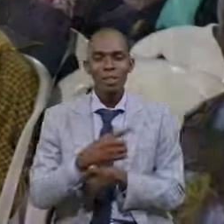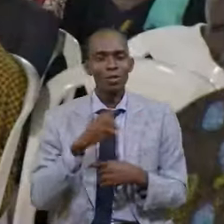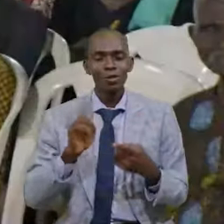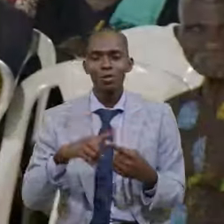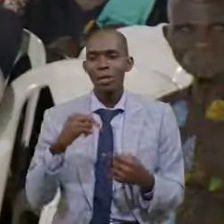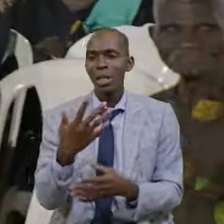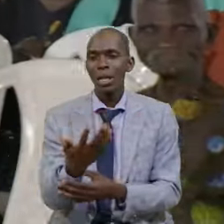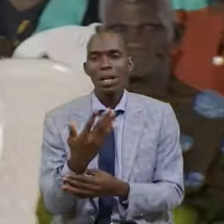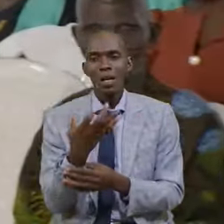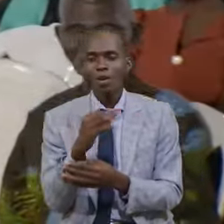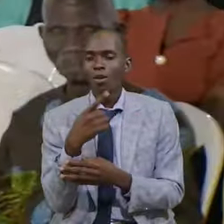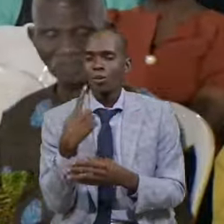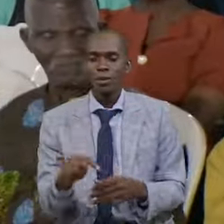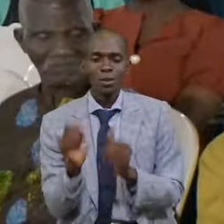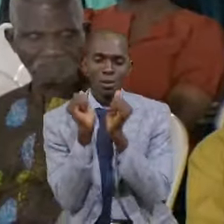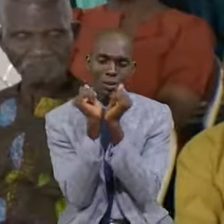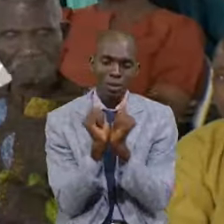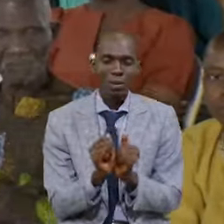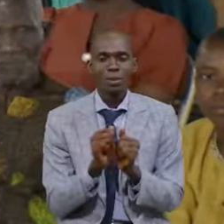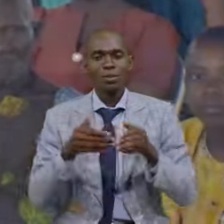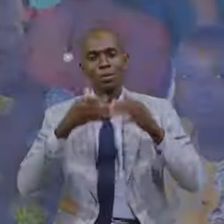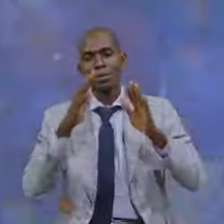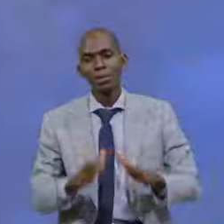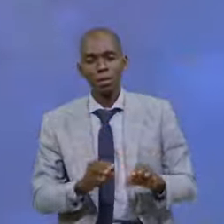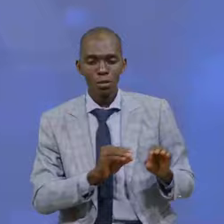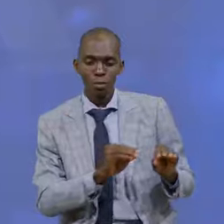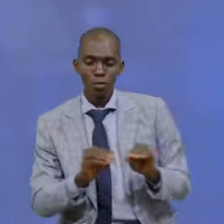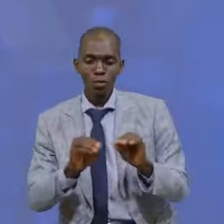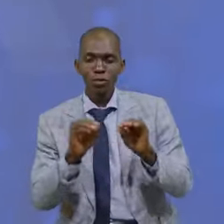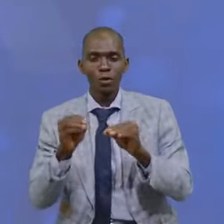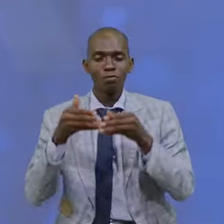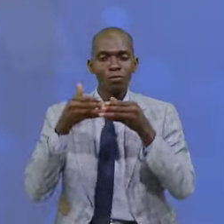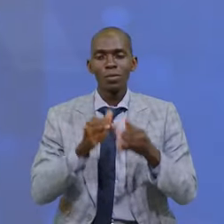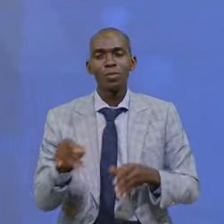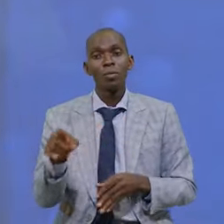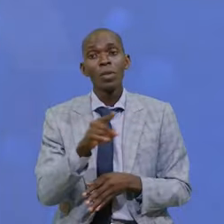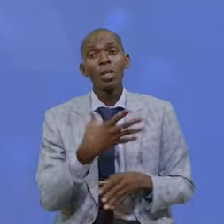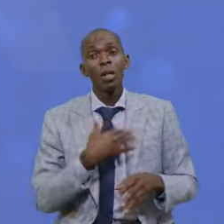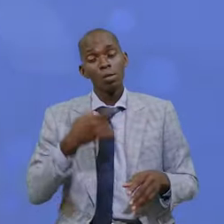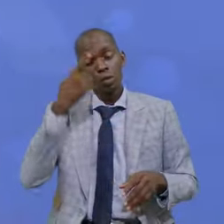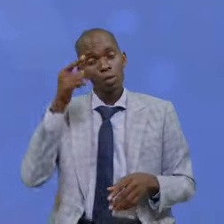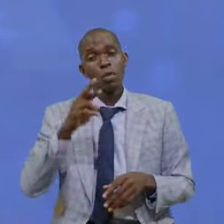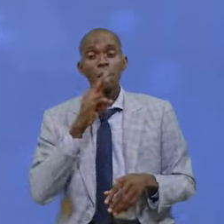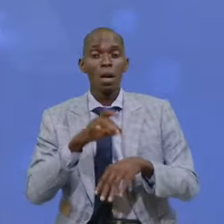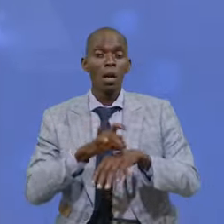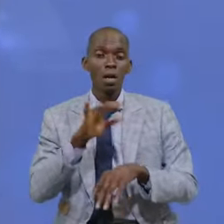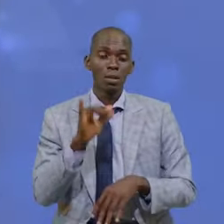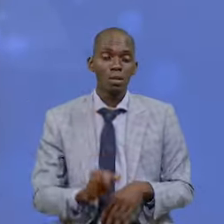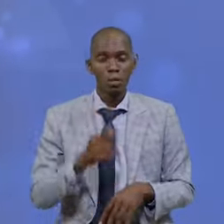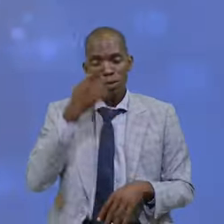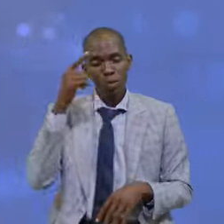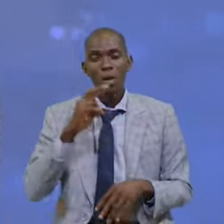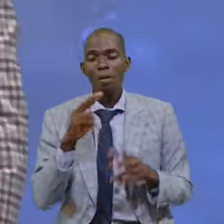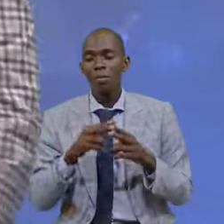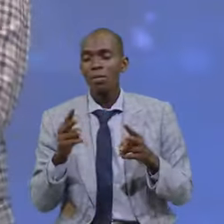the slave driver driving you. And yet, as carnal as you were, as corrupt as you